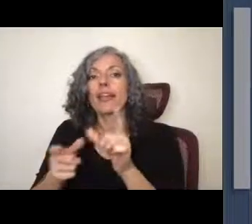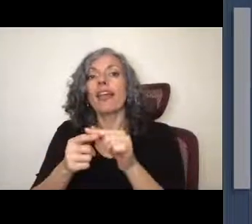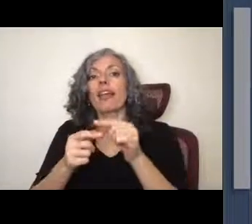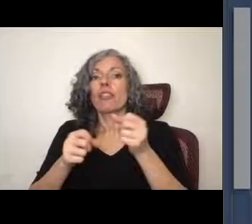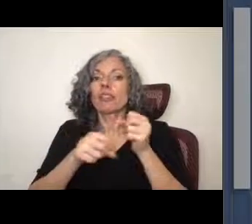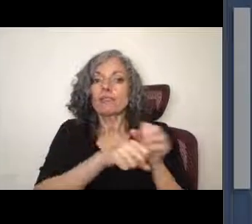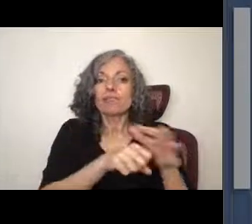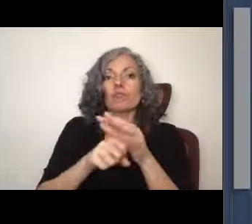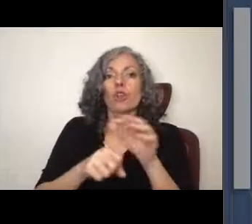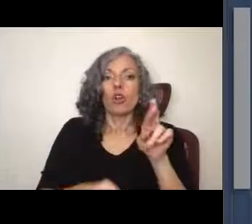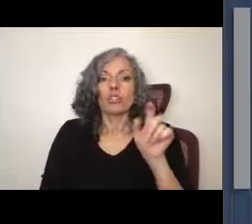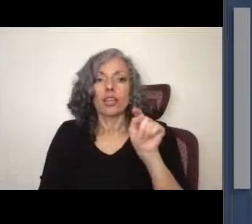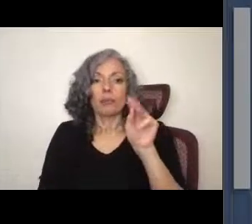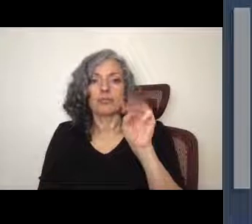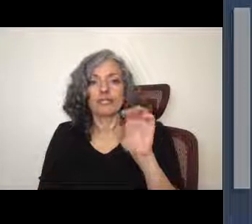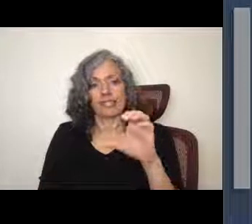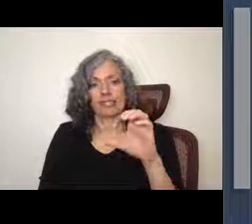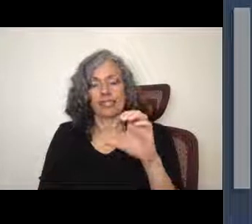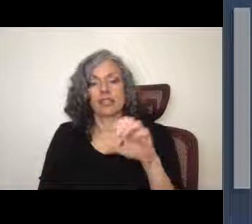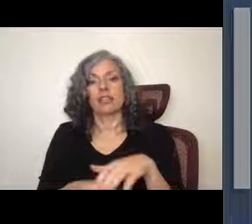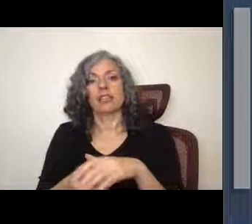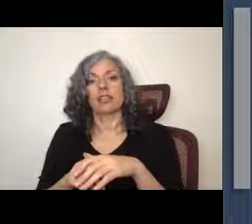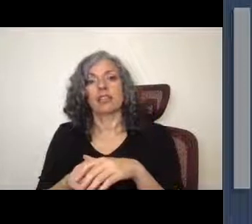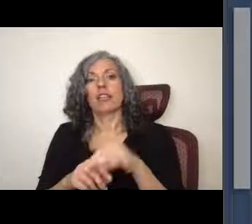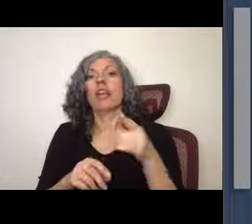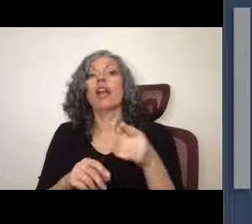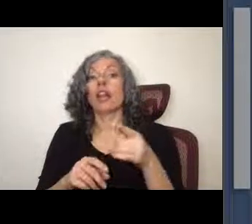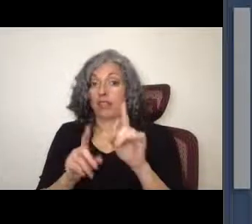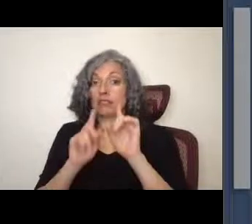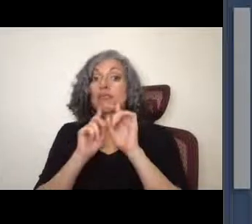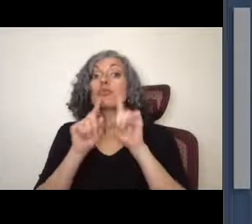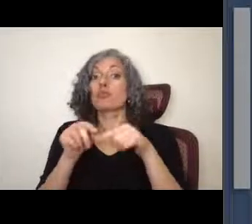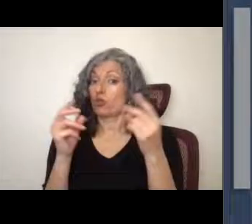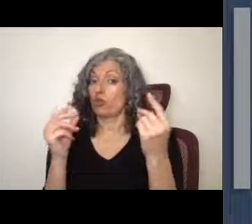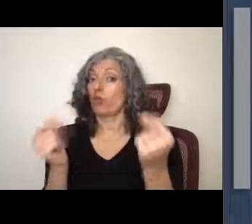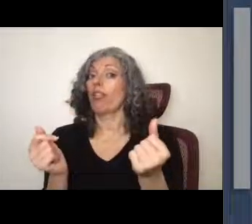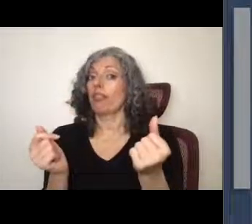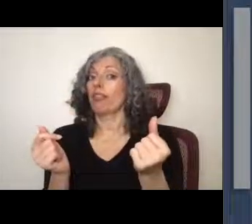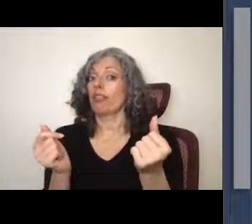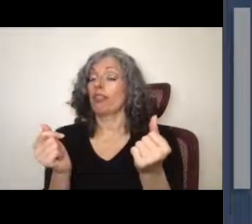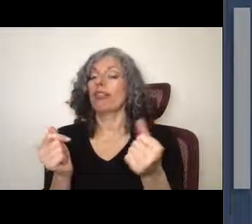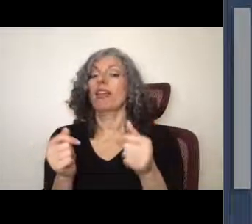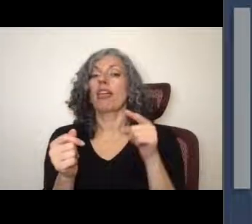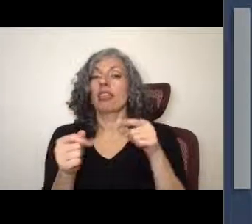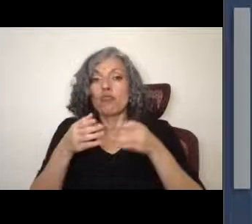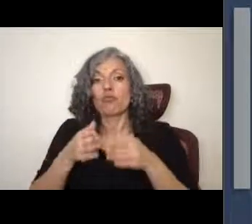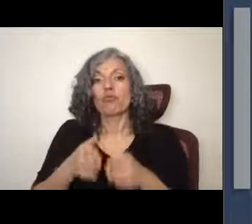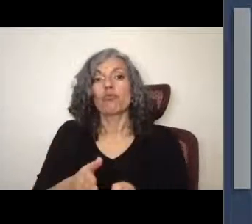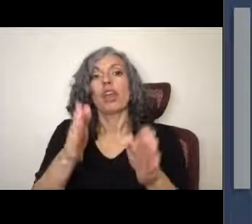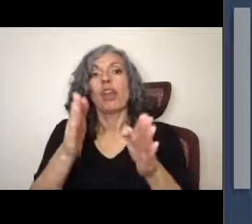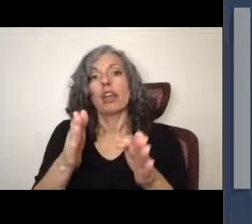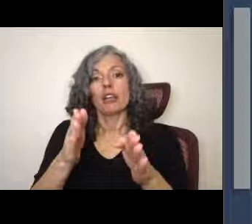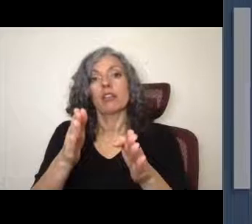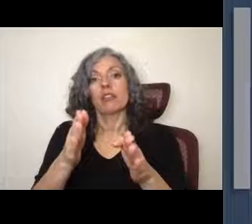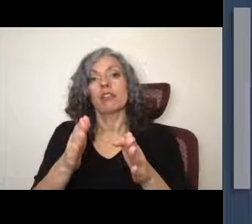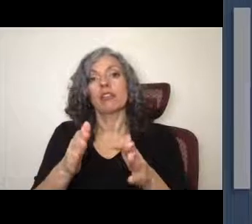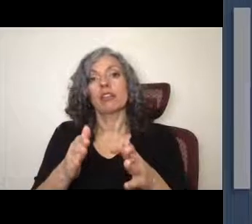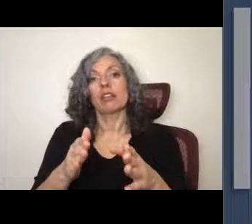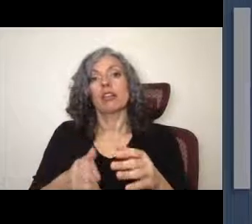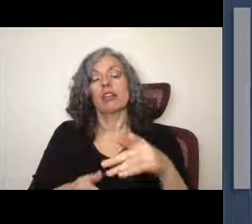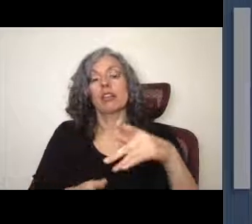our TMC and allow us the prompt response that we need to. This route has experienced